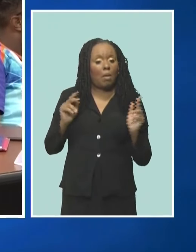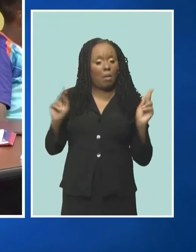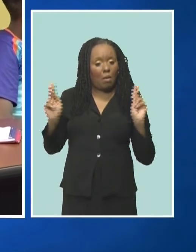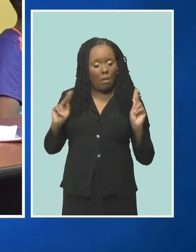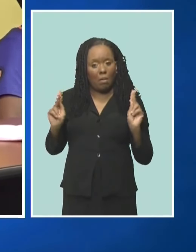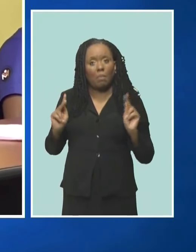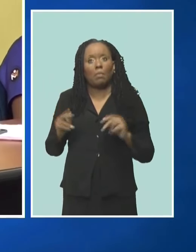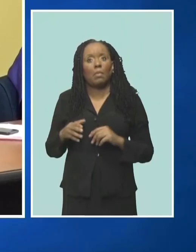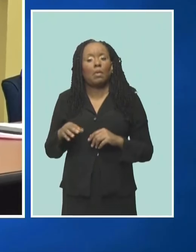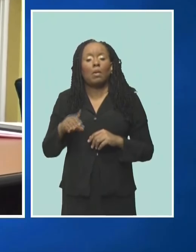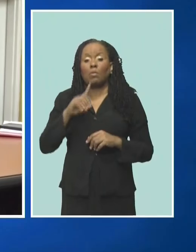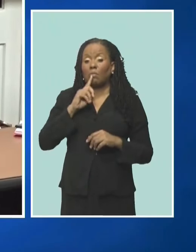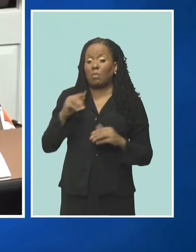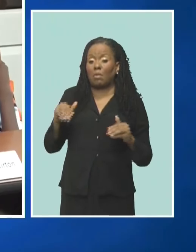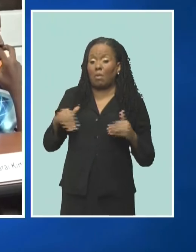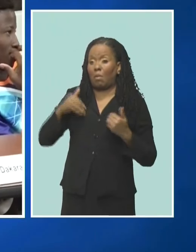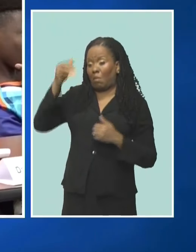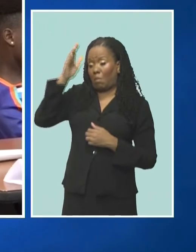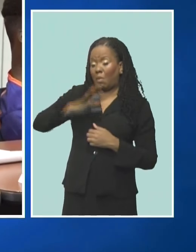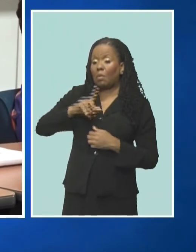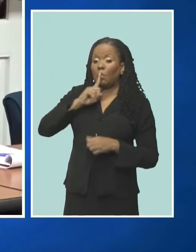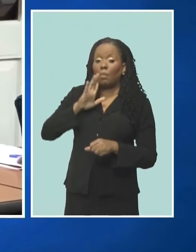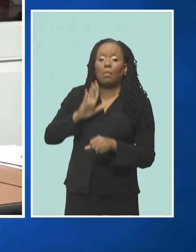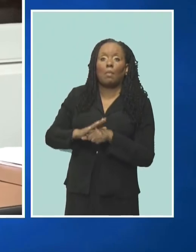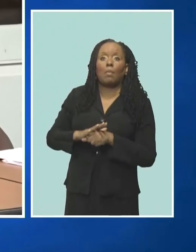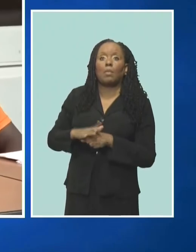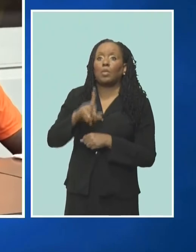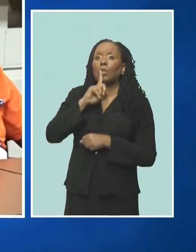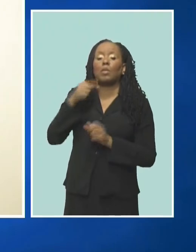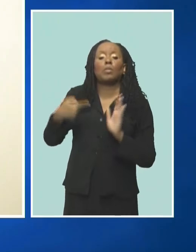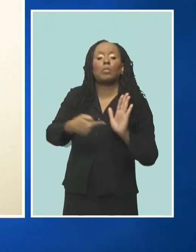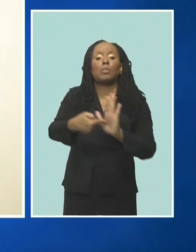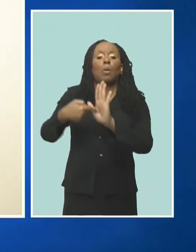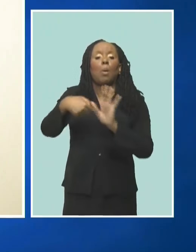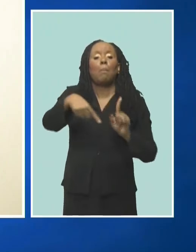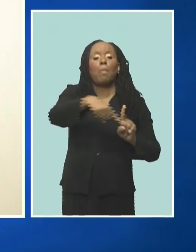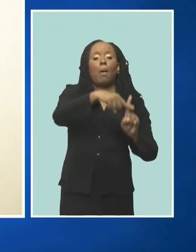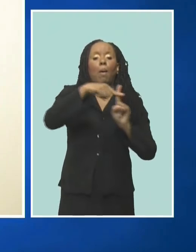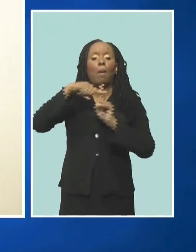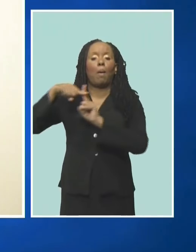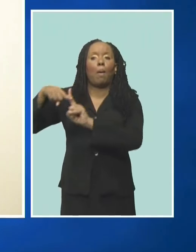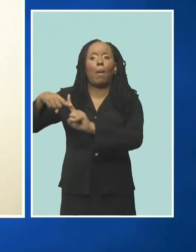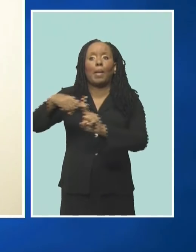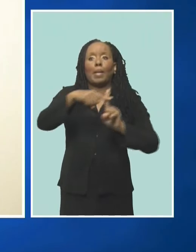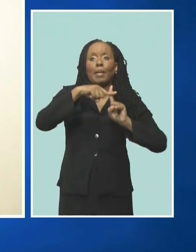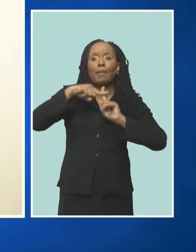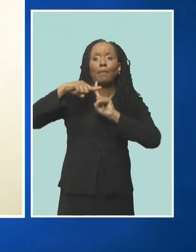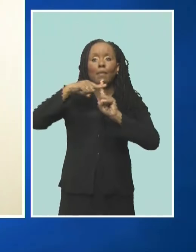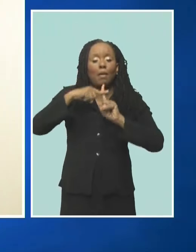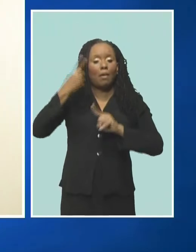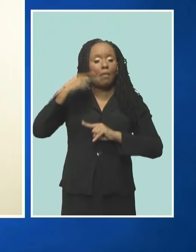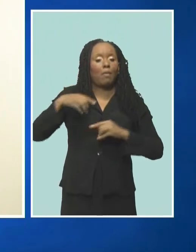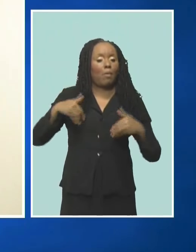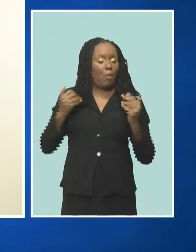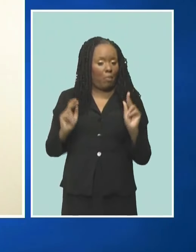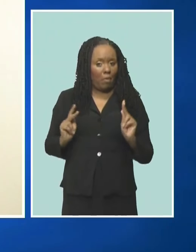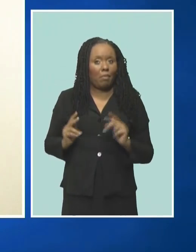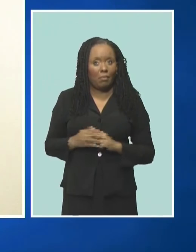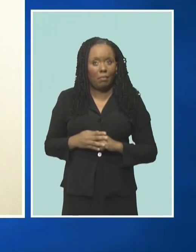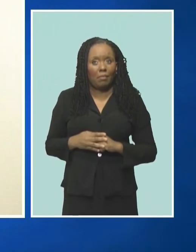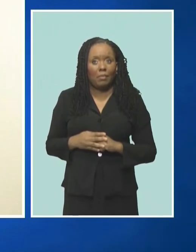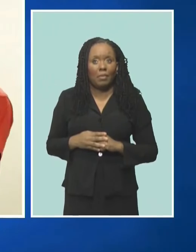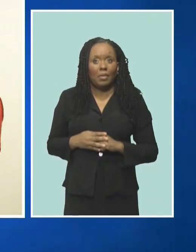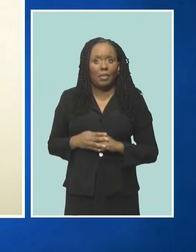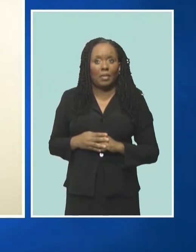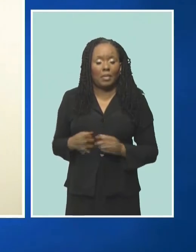particular young men, and he's pledged to highlight the positive in all of them. He made the point at the closing